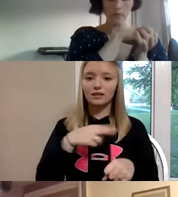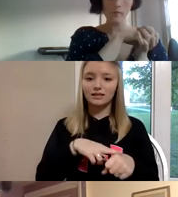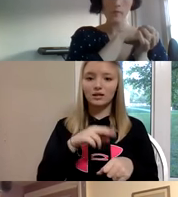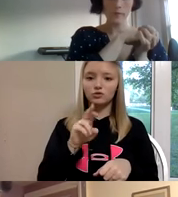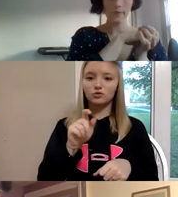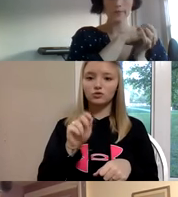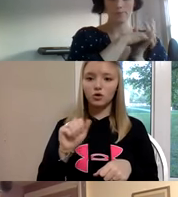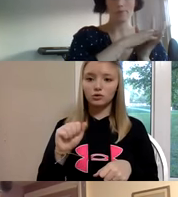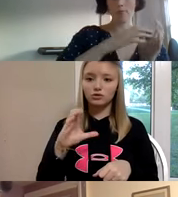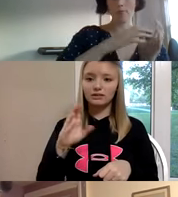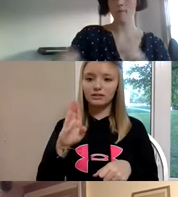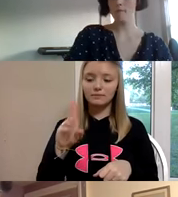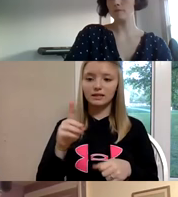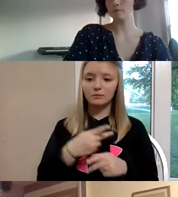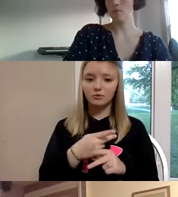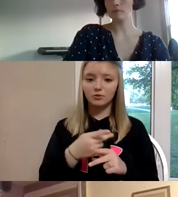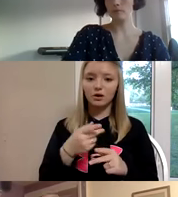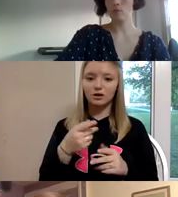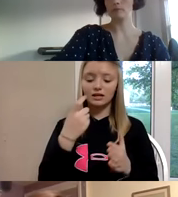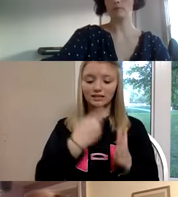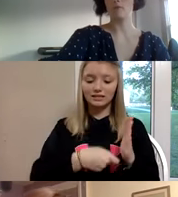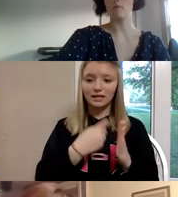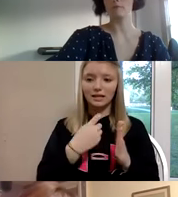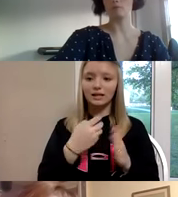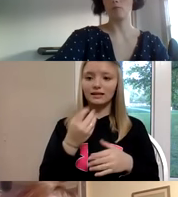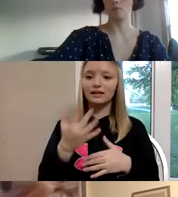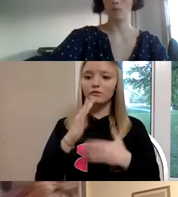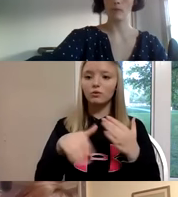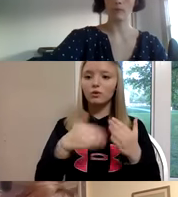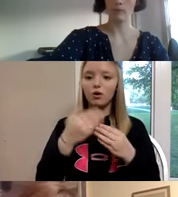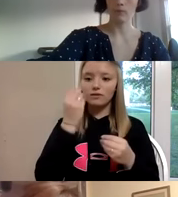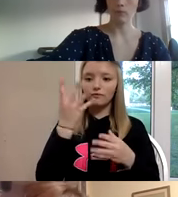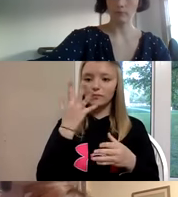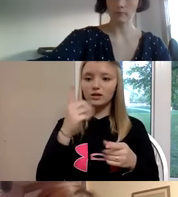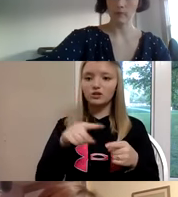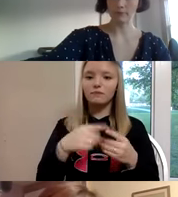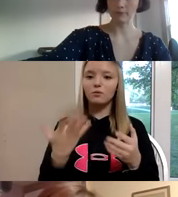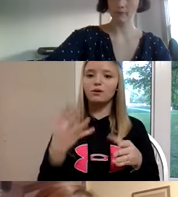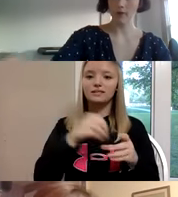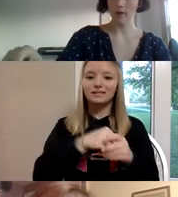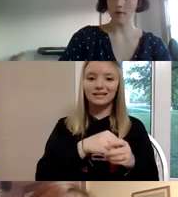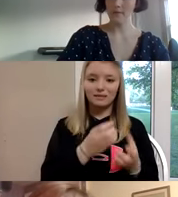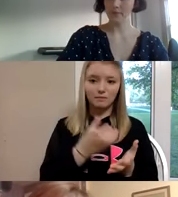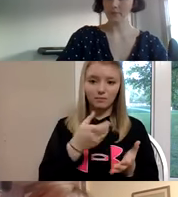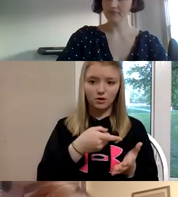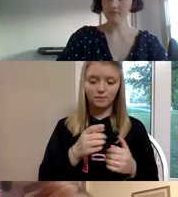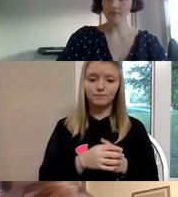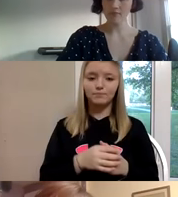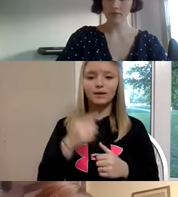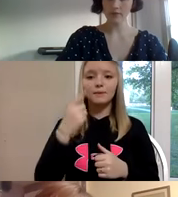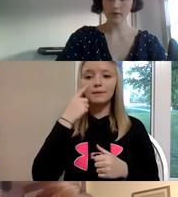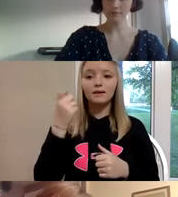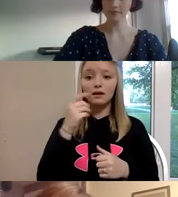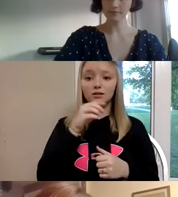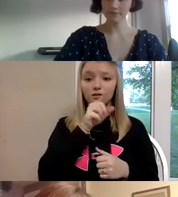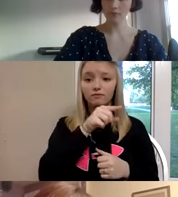and you can scan that and it will give you all the information about what is in that bottle. So because of Nature's Ultra,